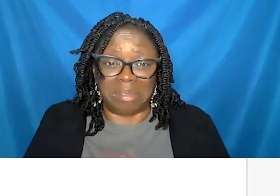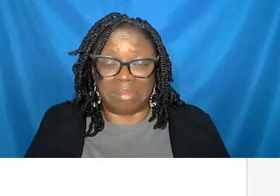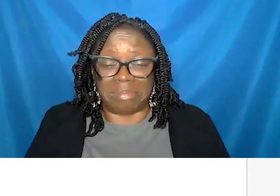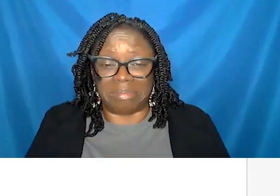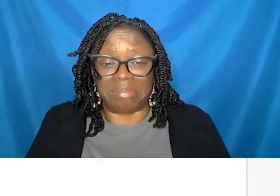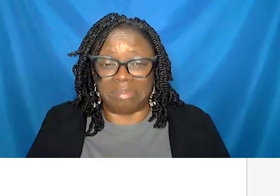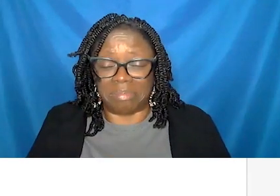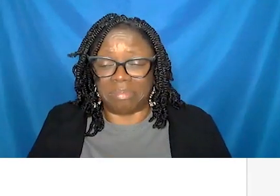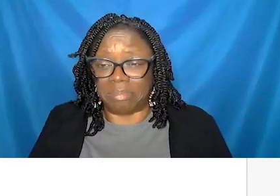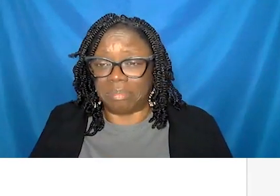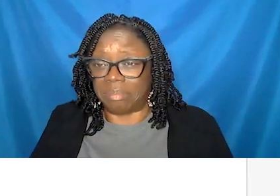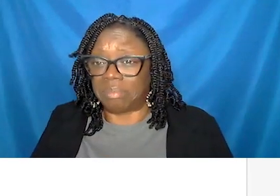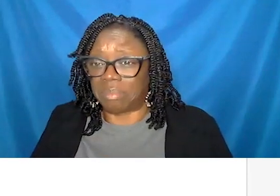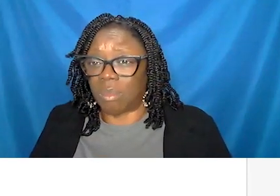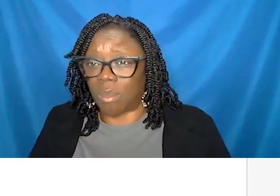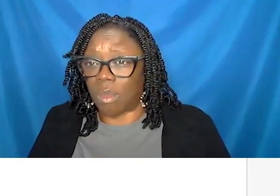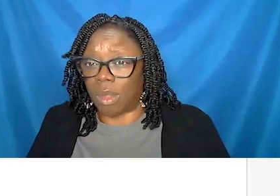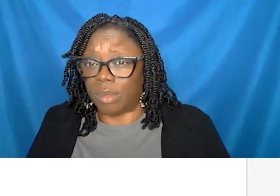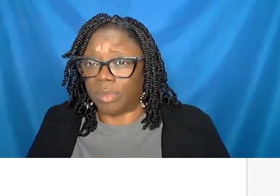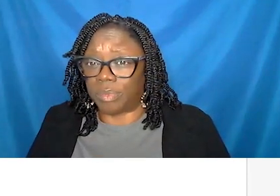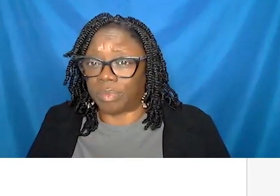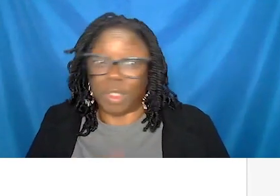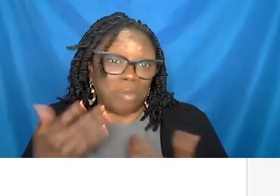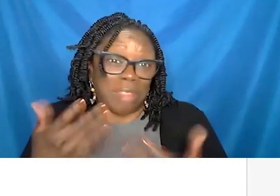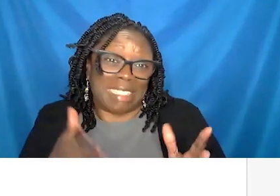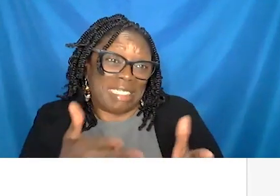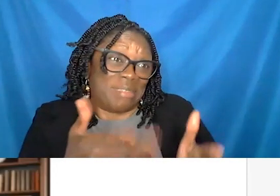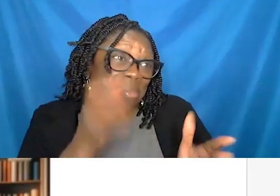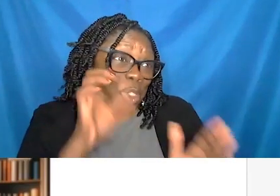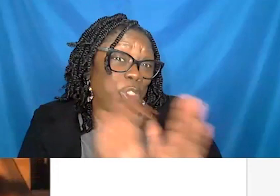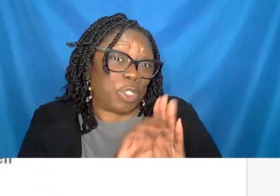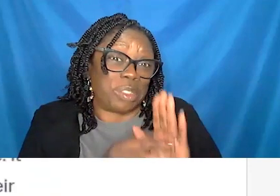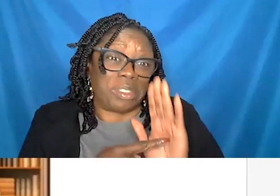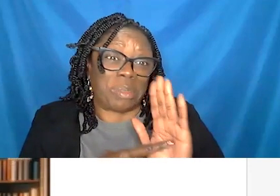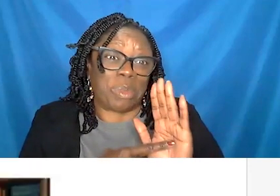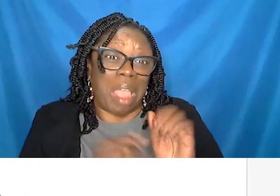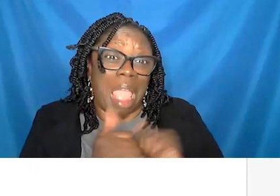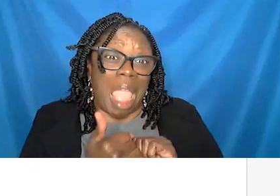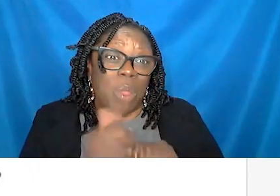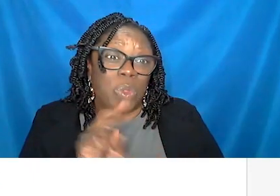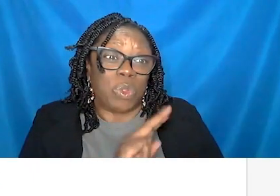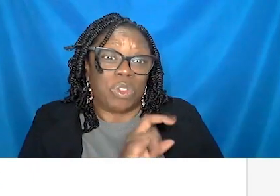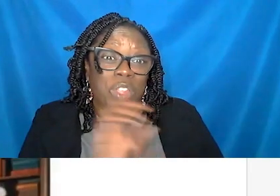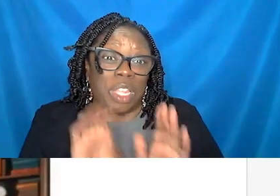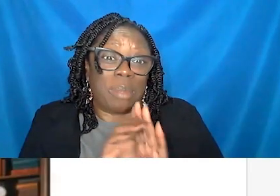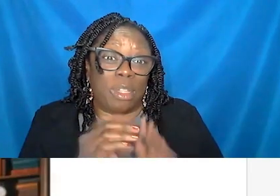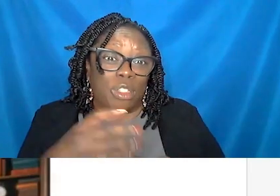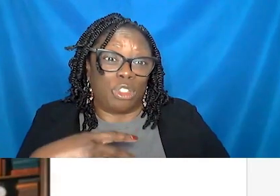Alright, so. Yeah, that's pretty much it. I just wanted to show you a quick example of how you can use it for image